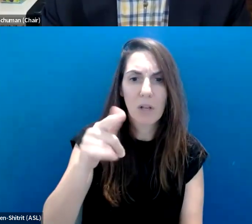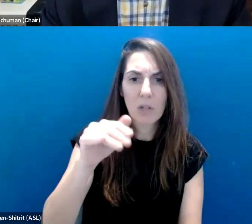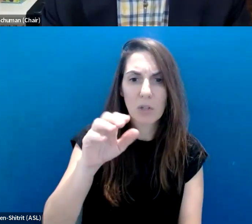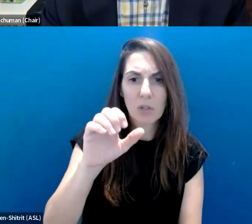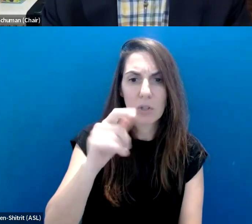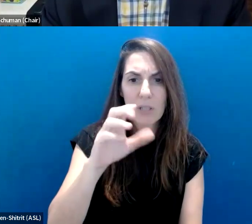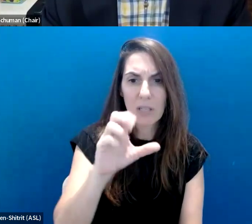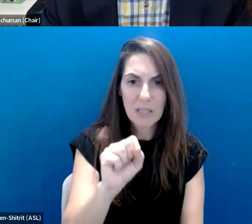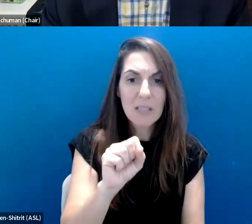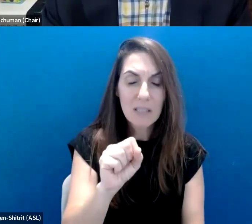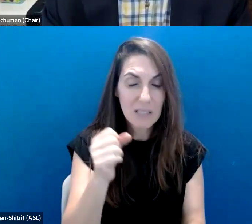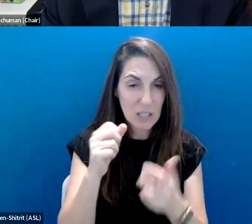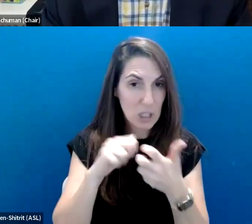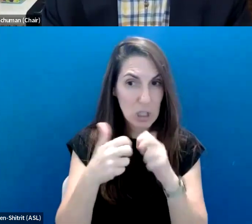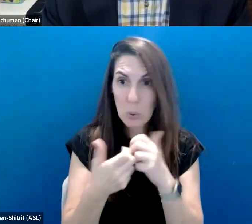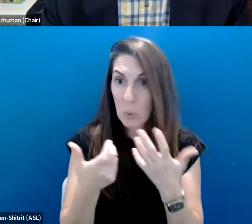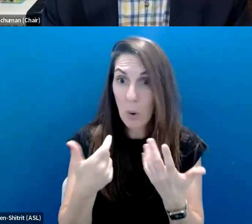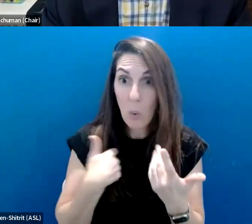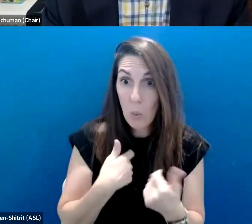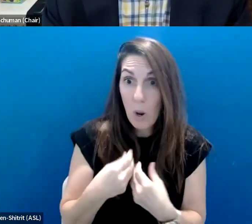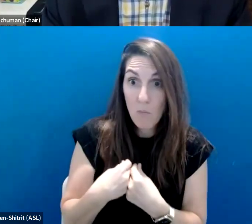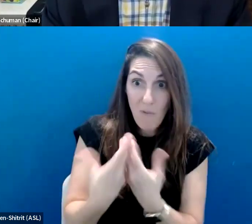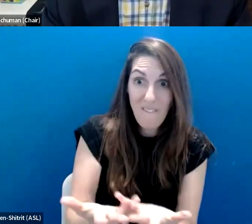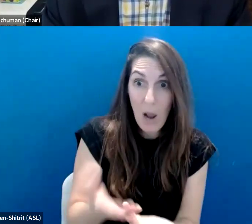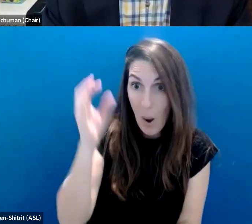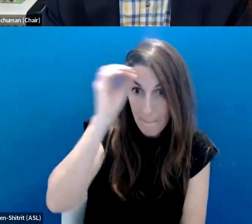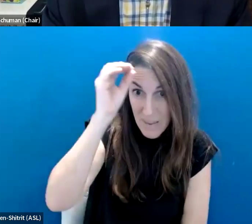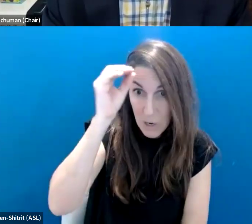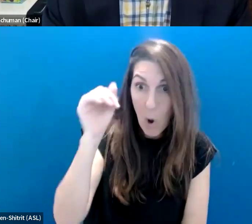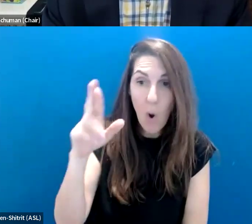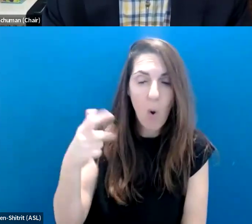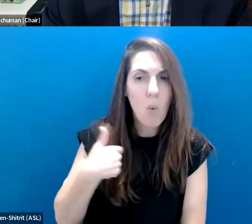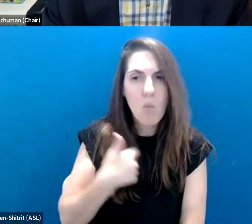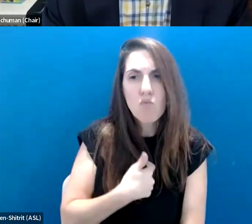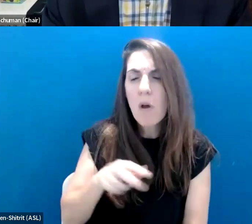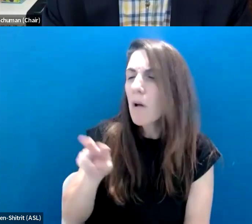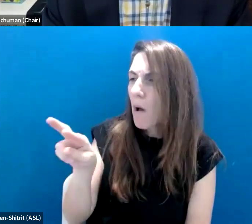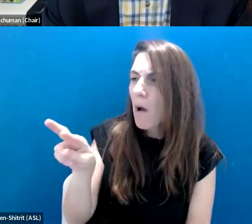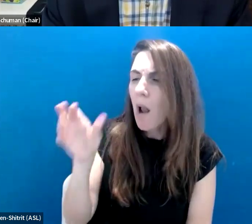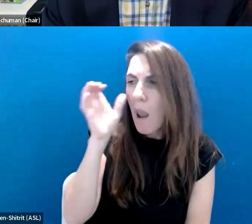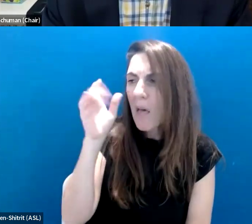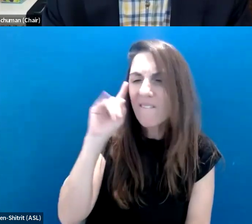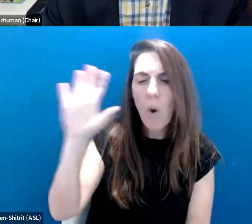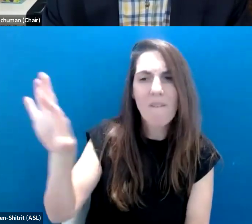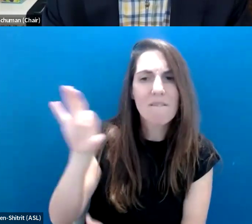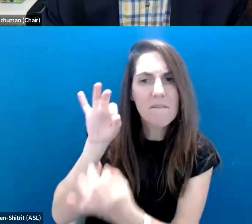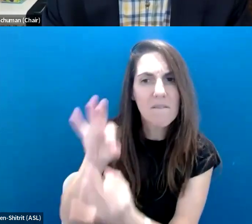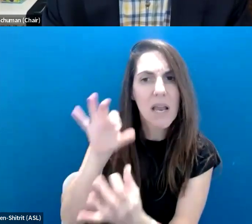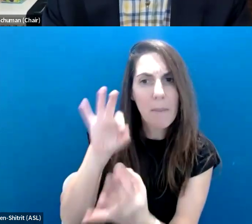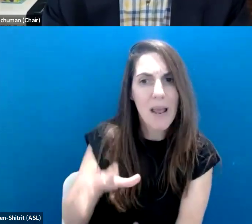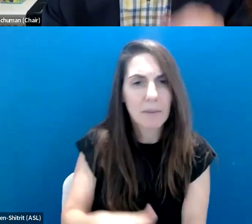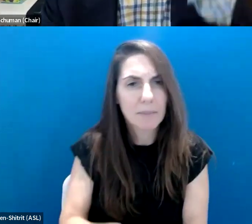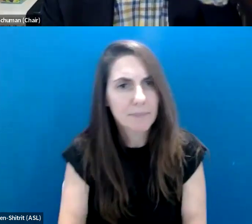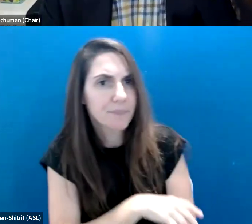opinion, or are we acknowledging feedback? I mean, I think we, well,